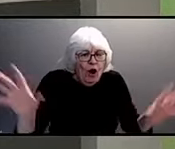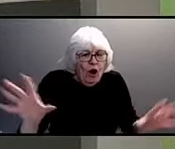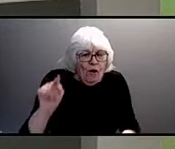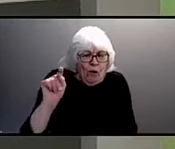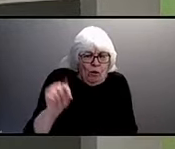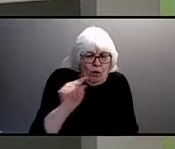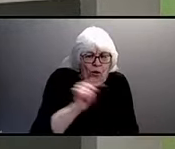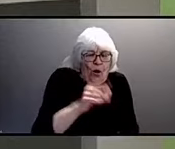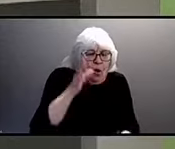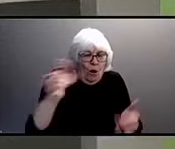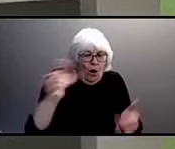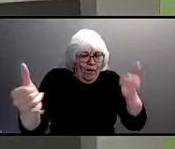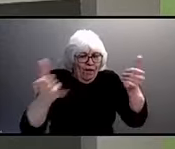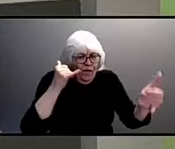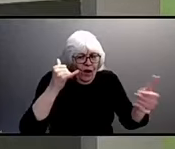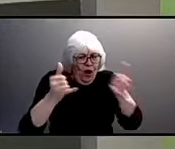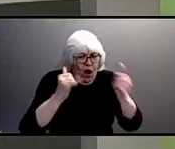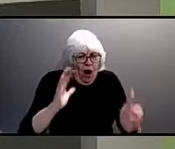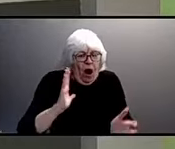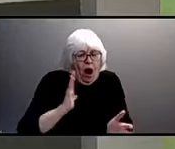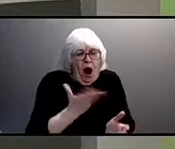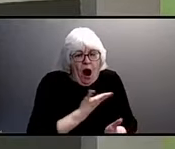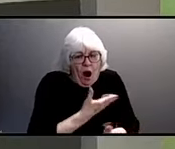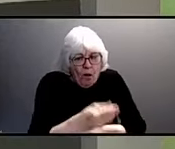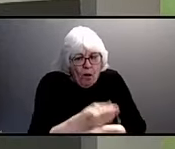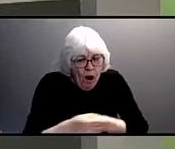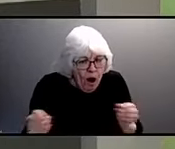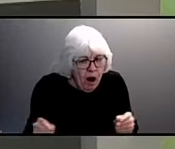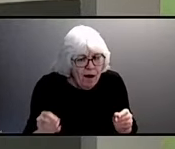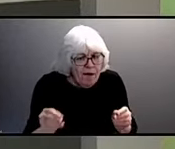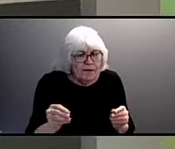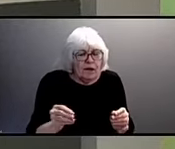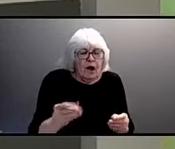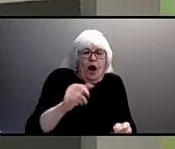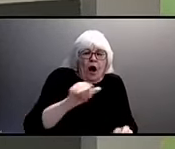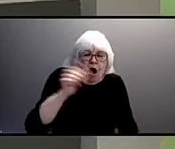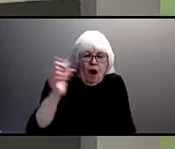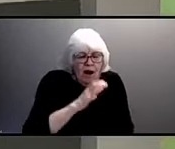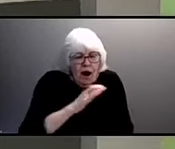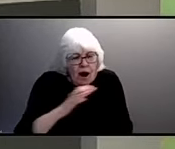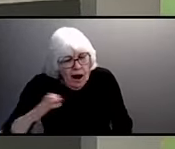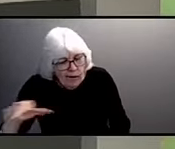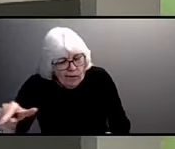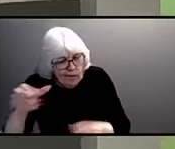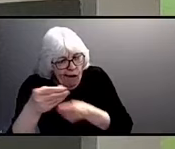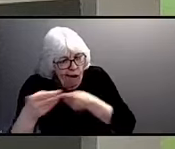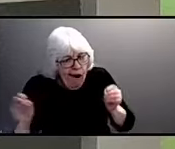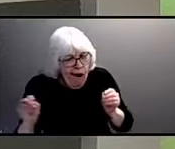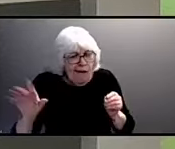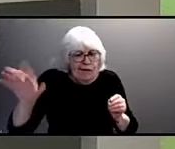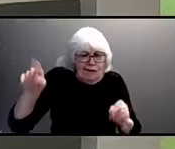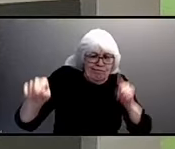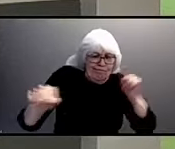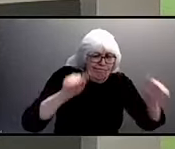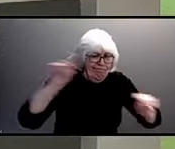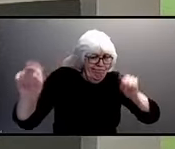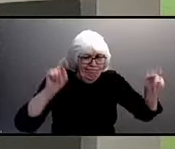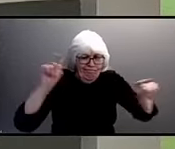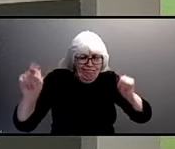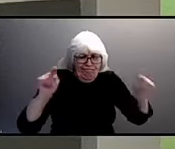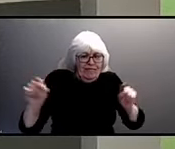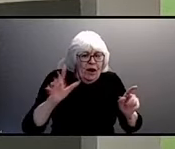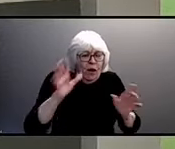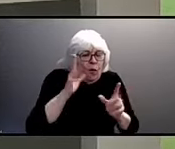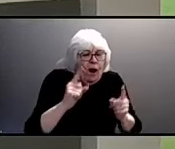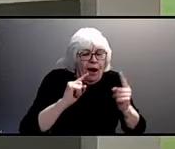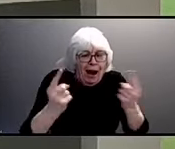Lovelace, calling to myself and other councillors, and to this office. And some of them have been asked by you. One of the questions we get a lot is, when can